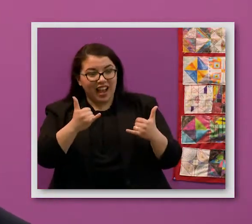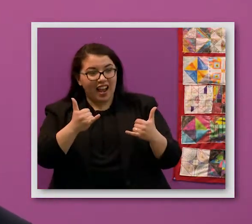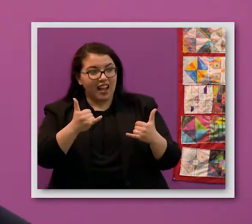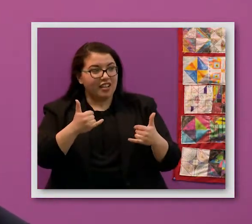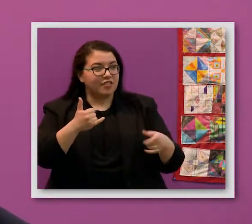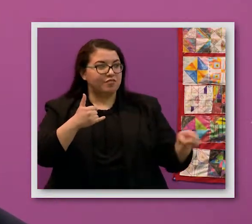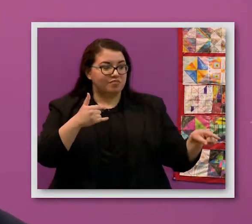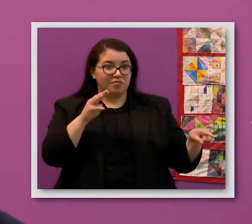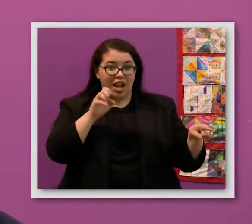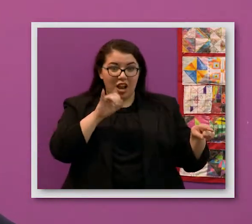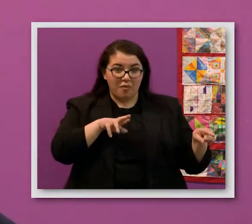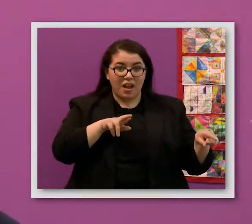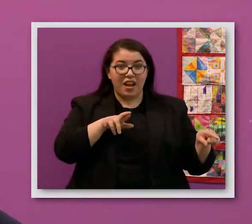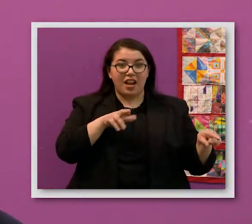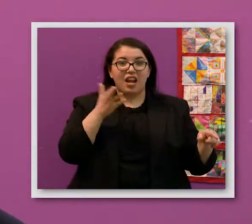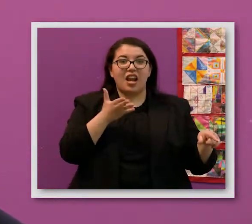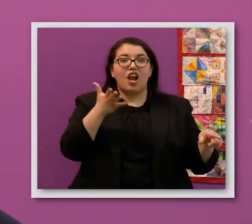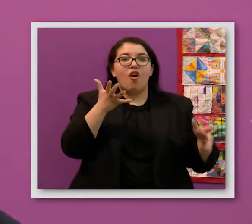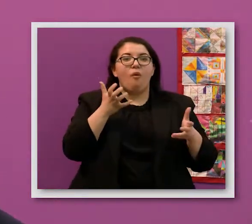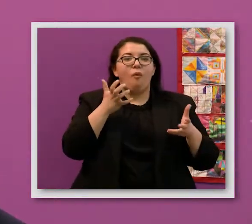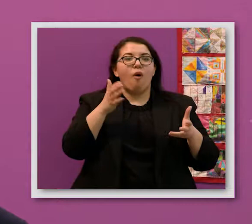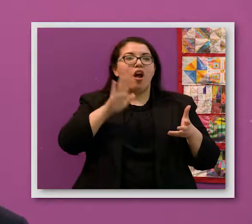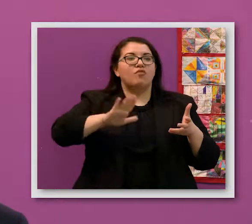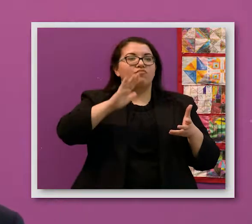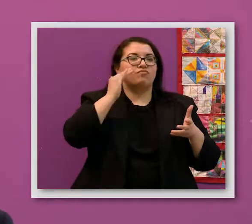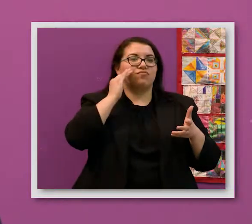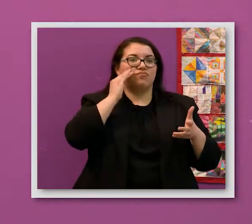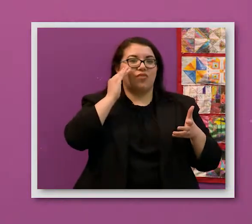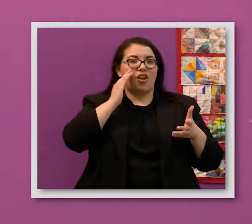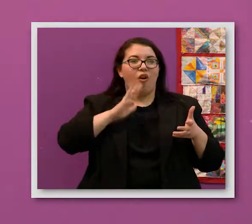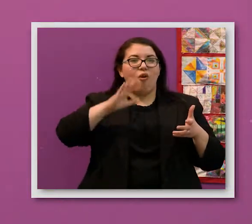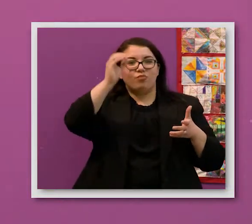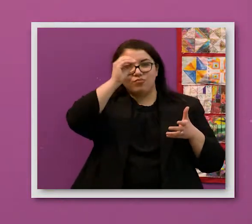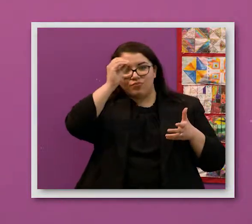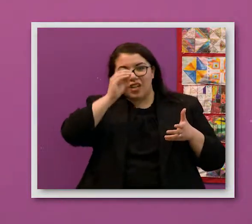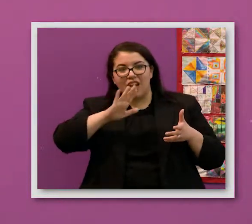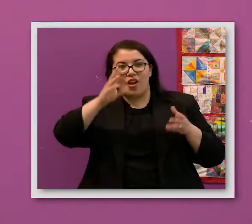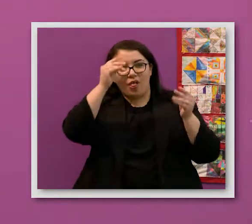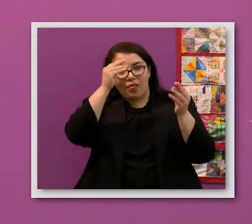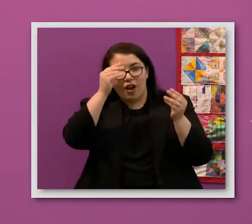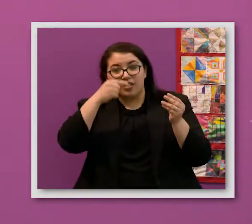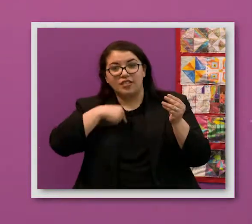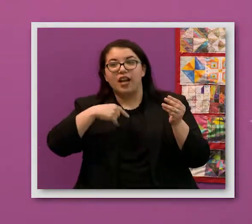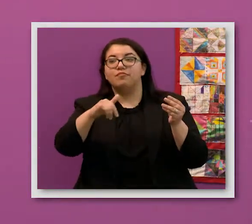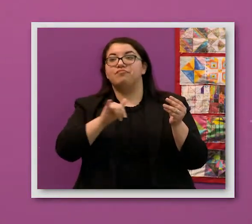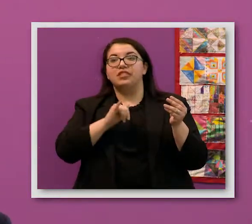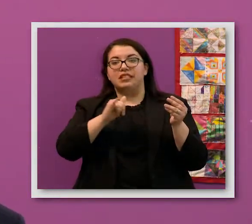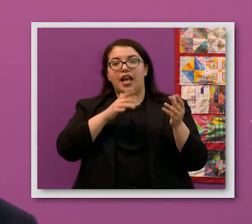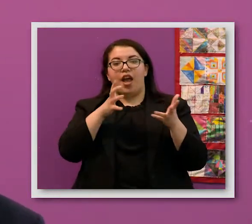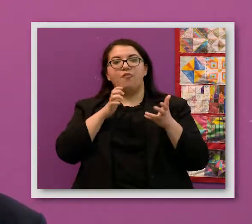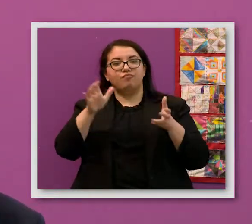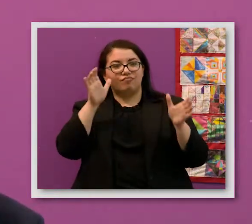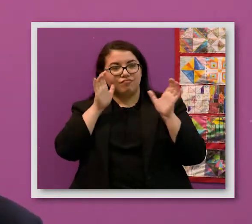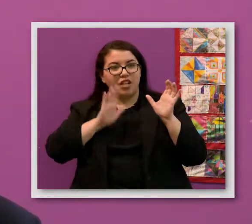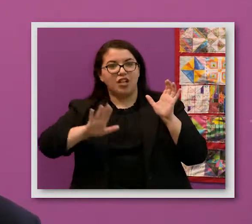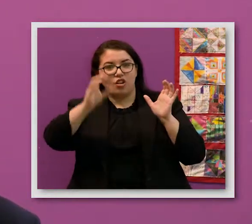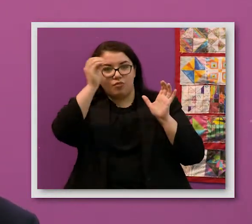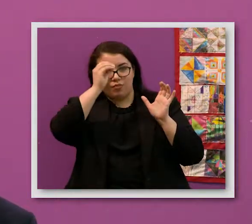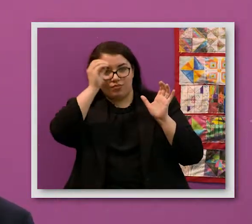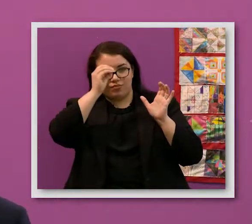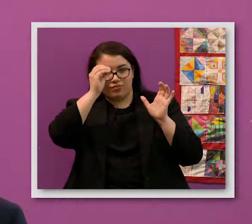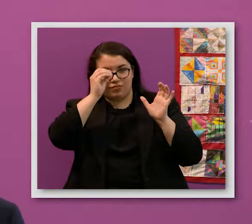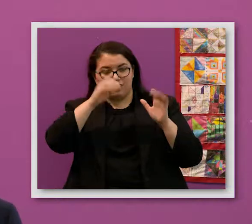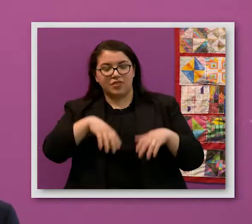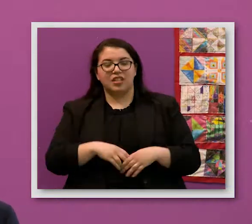to say and to see what you think when you're looking at the challenge, I want to hear that as well. The process, which